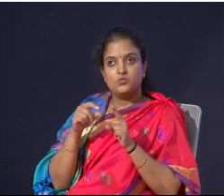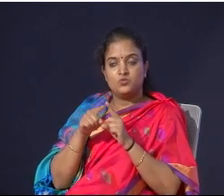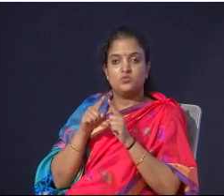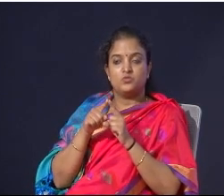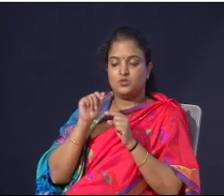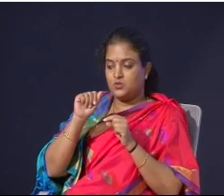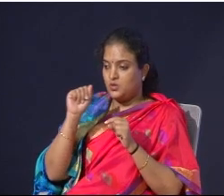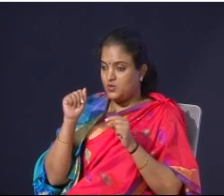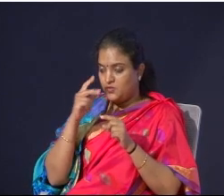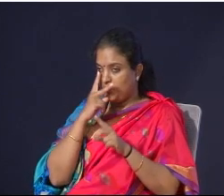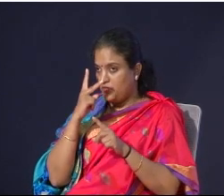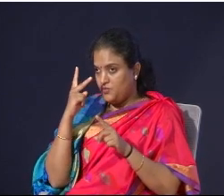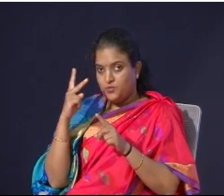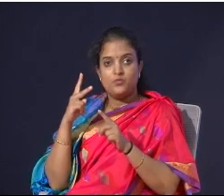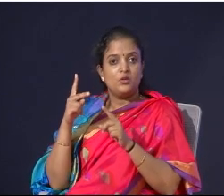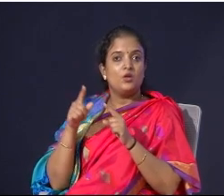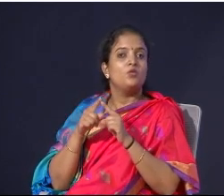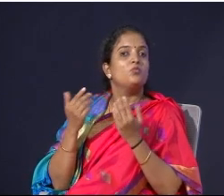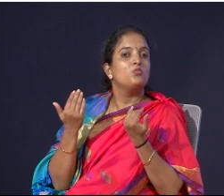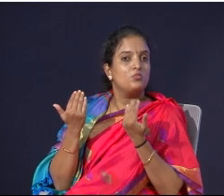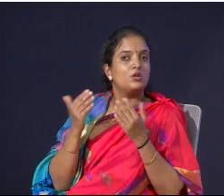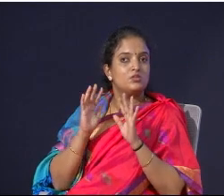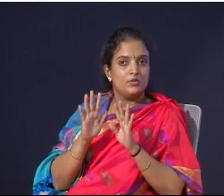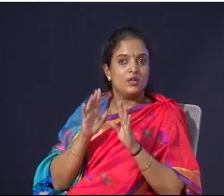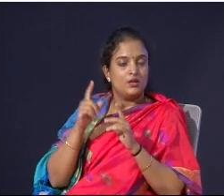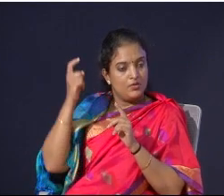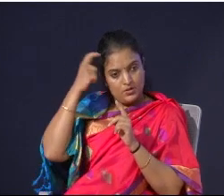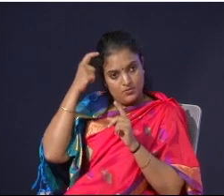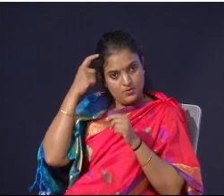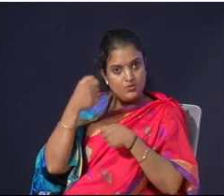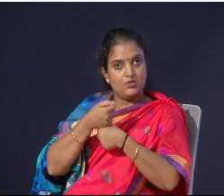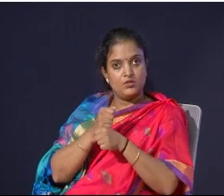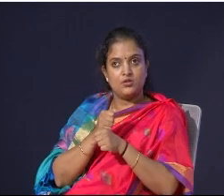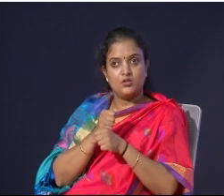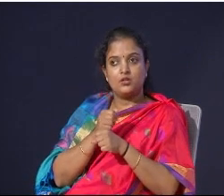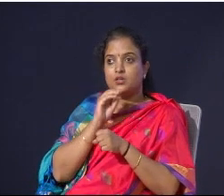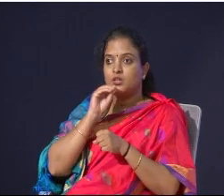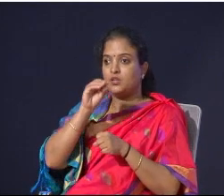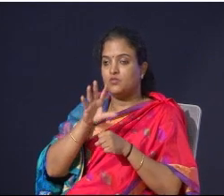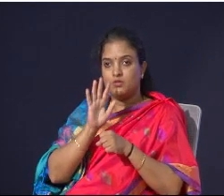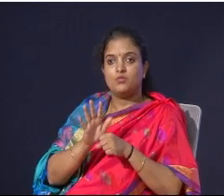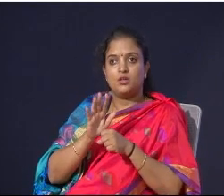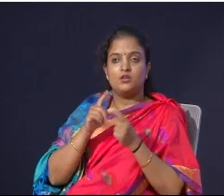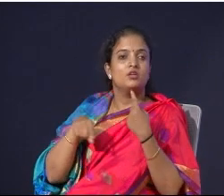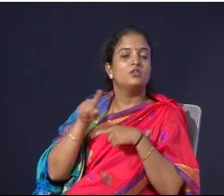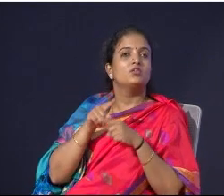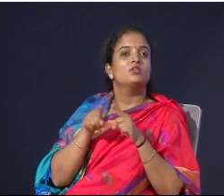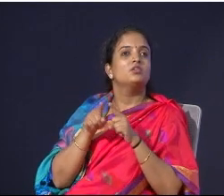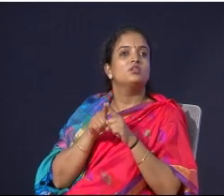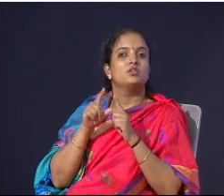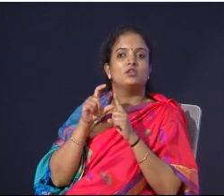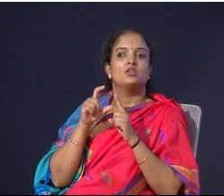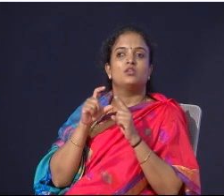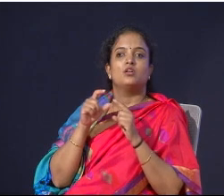visual pathways makes it possible for some parts of the brain to receive visual information when other parts are damaged. The